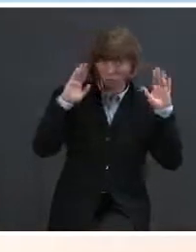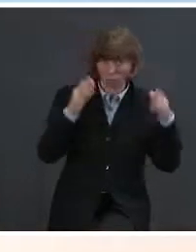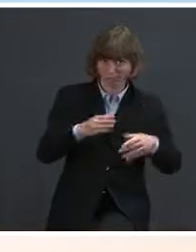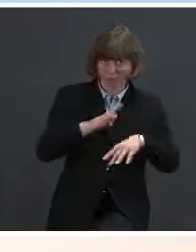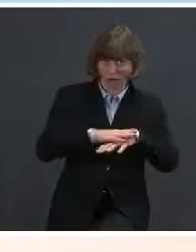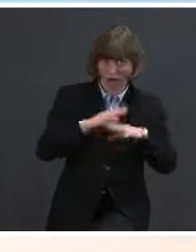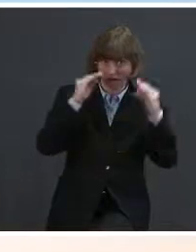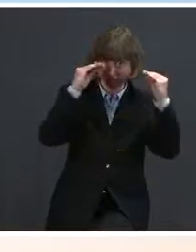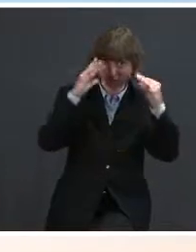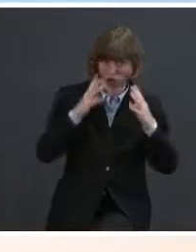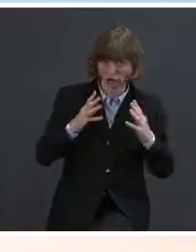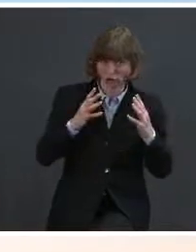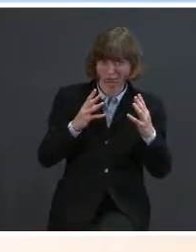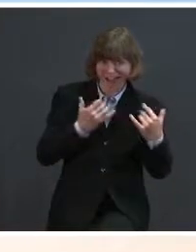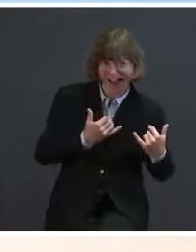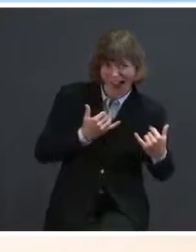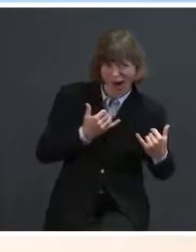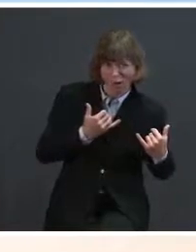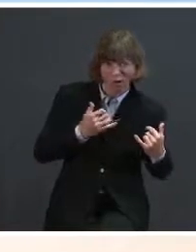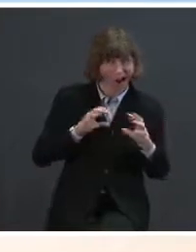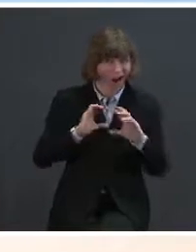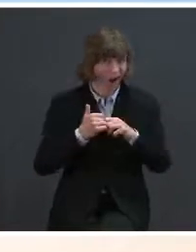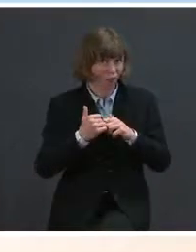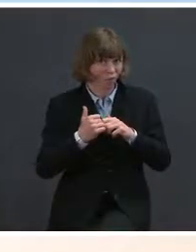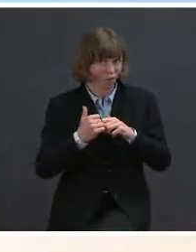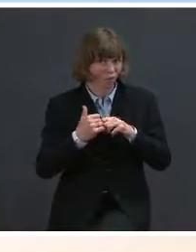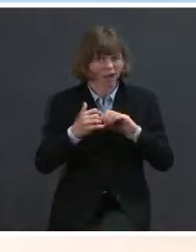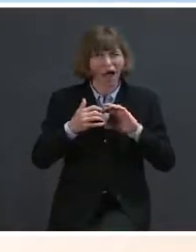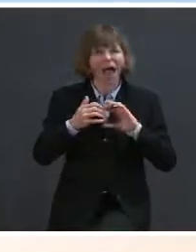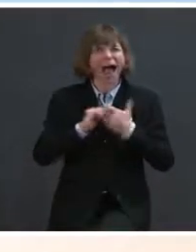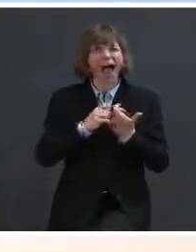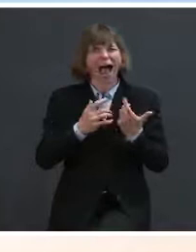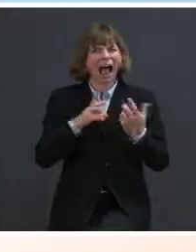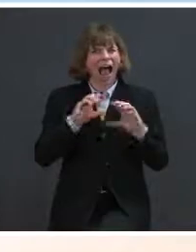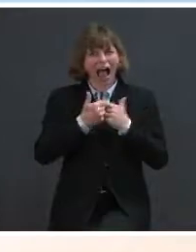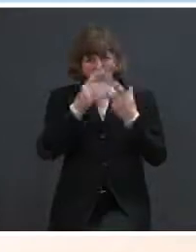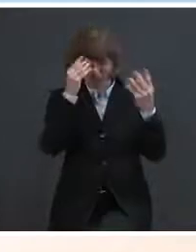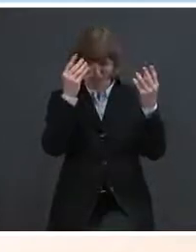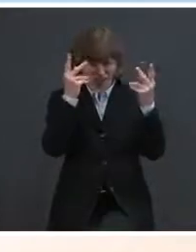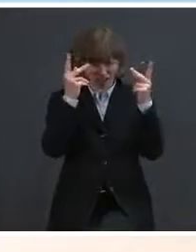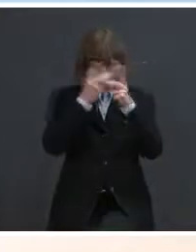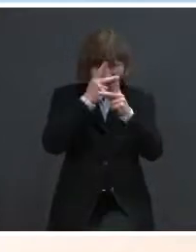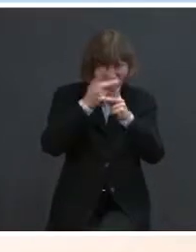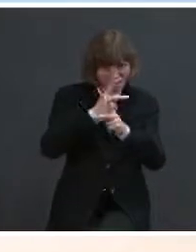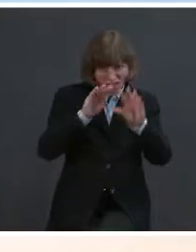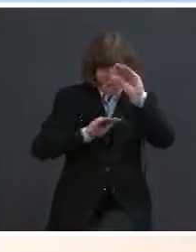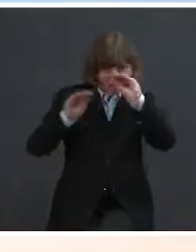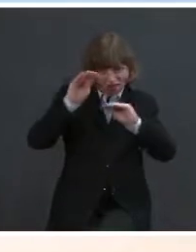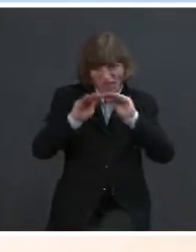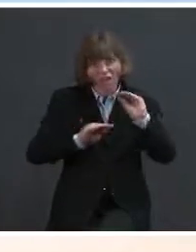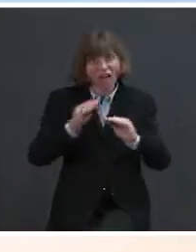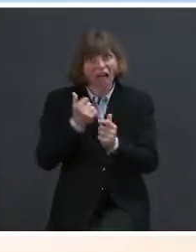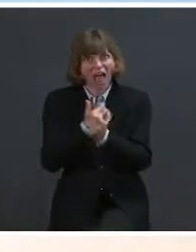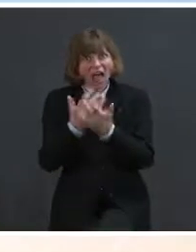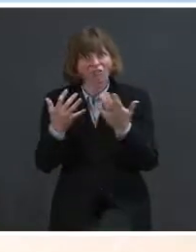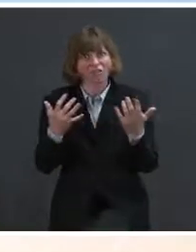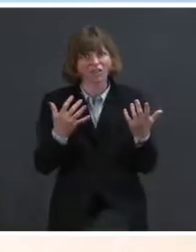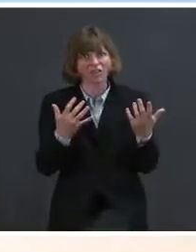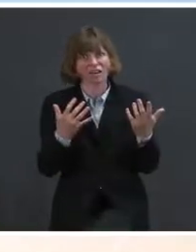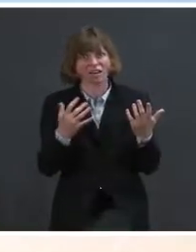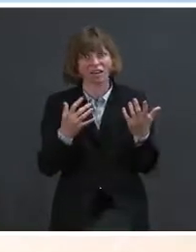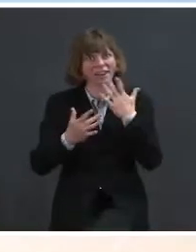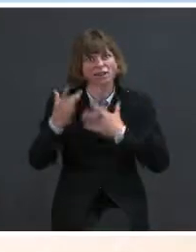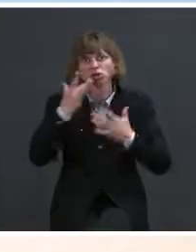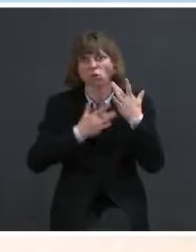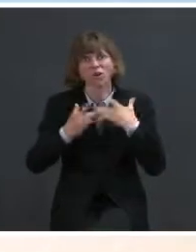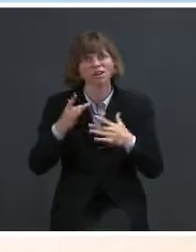teachers right now? And how do they square all of this stuff given, that they're saying that they have shortages of vaccines